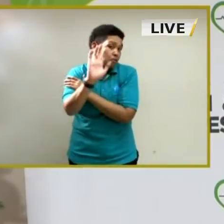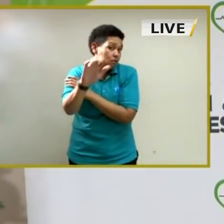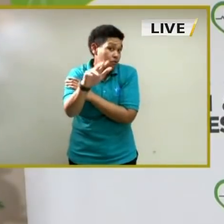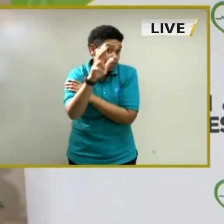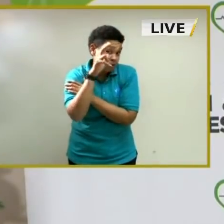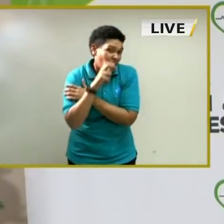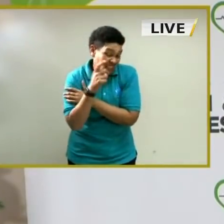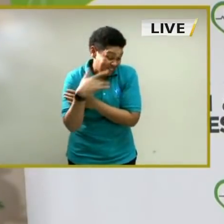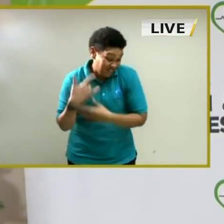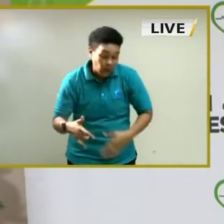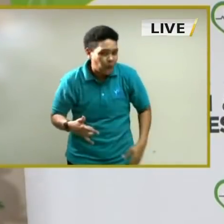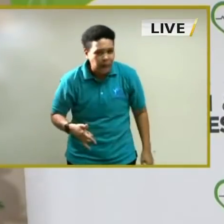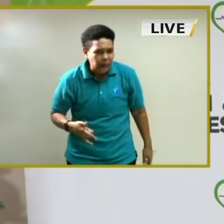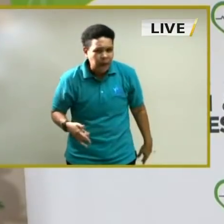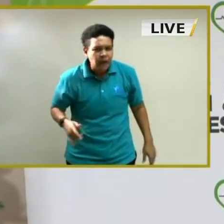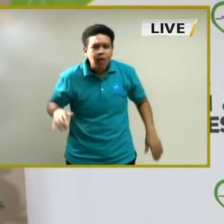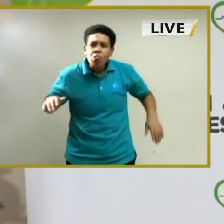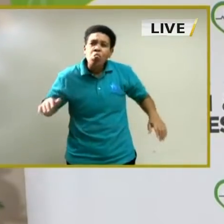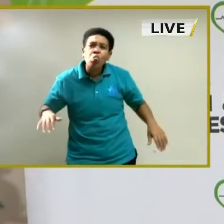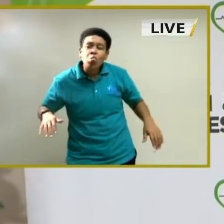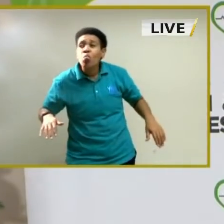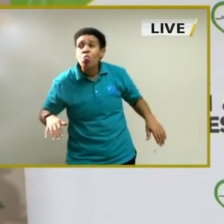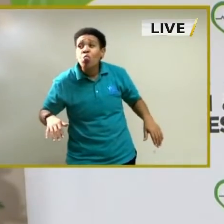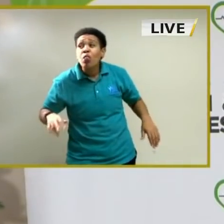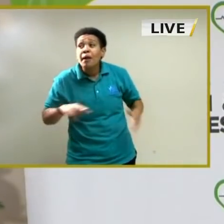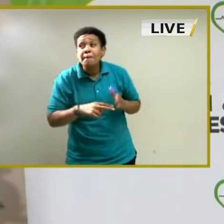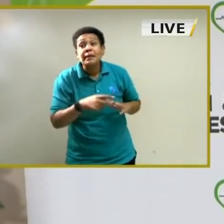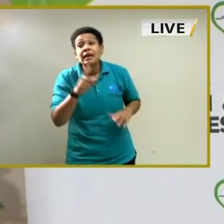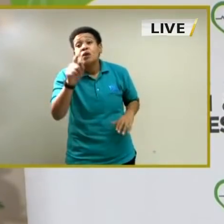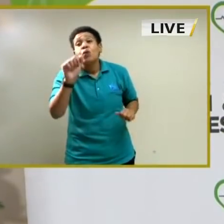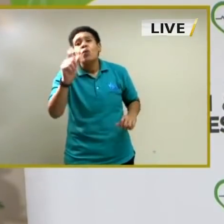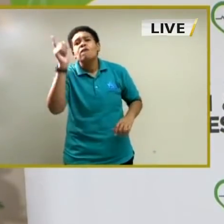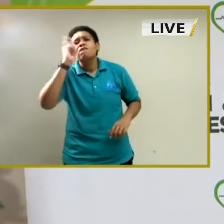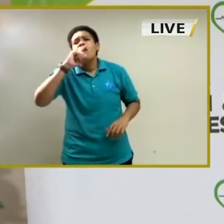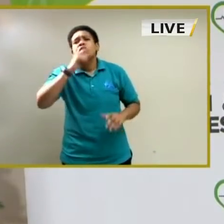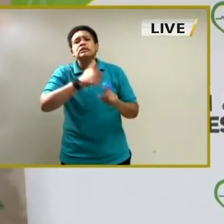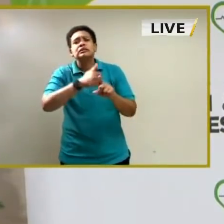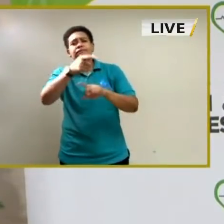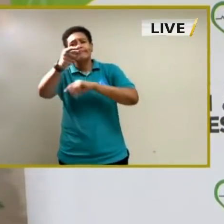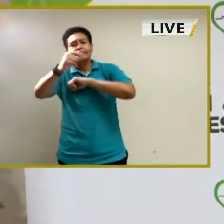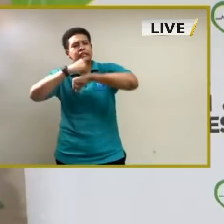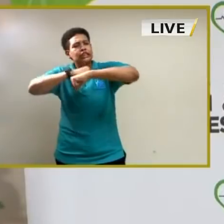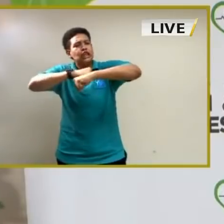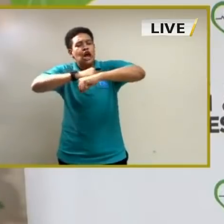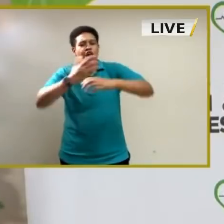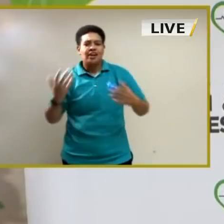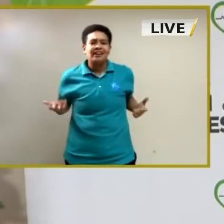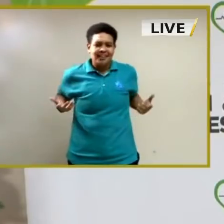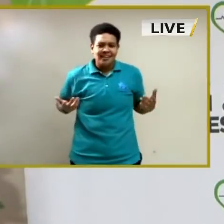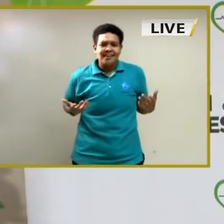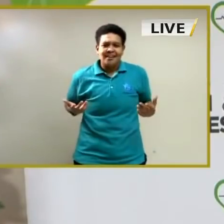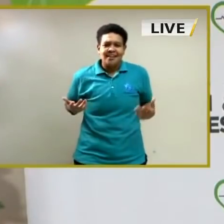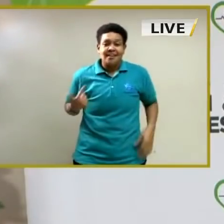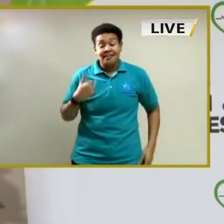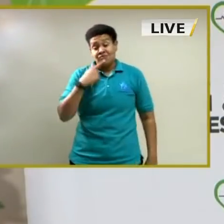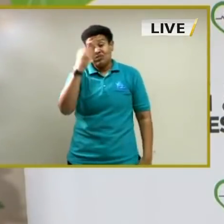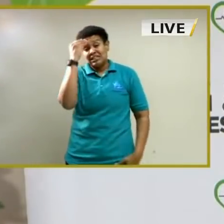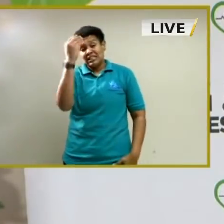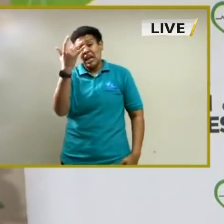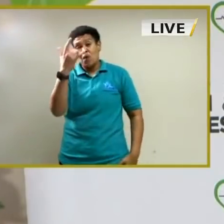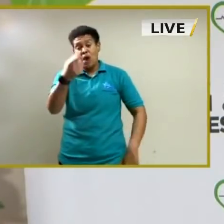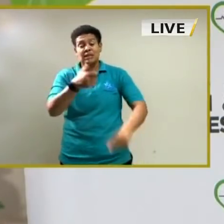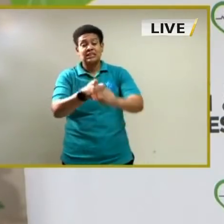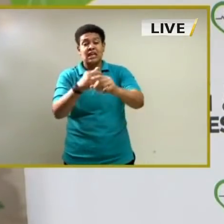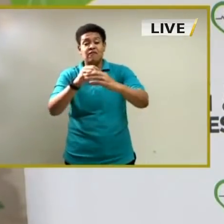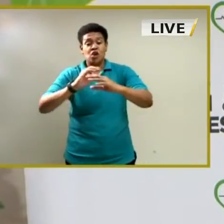complacency could be a false sense of security. And I say so in